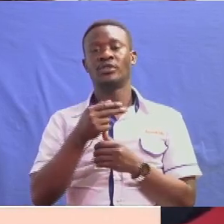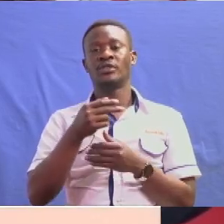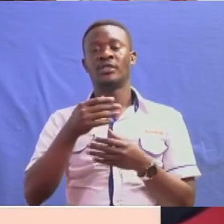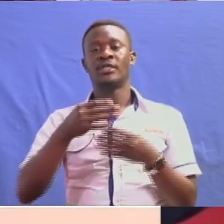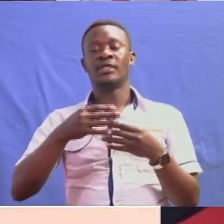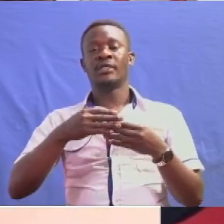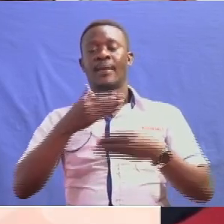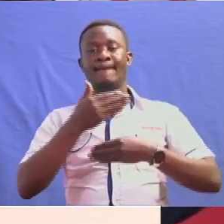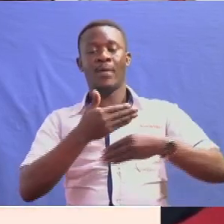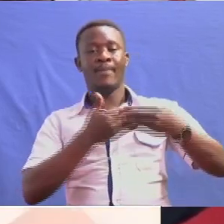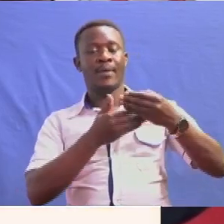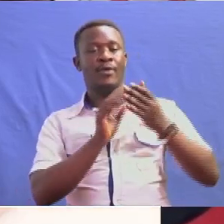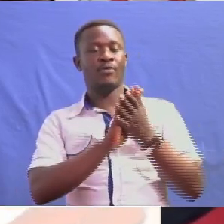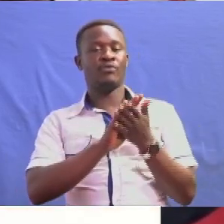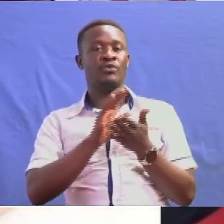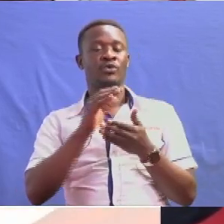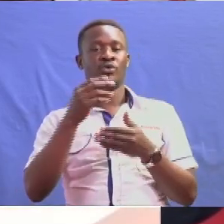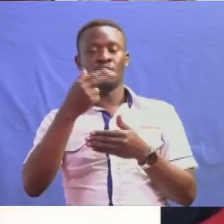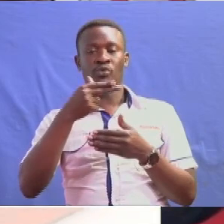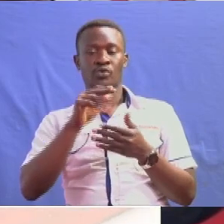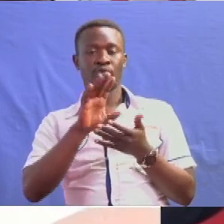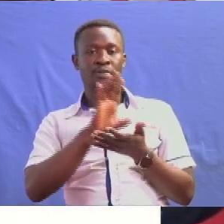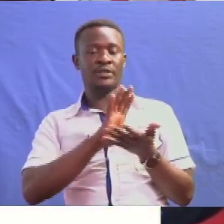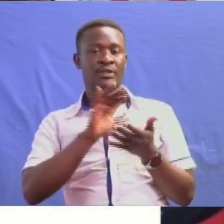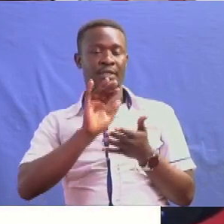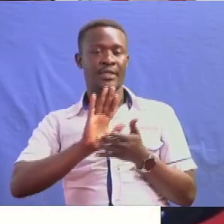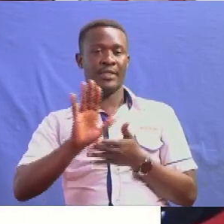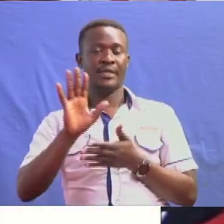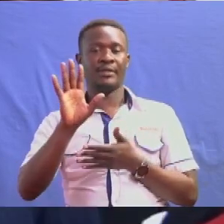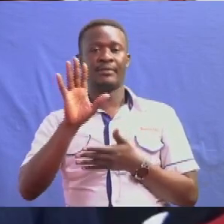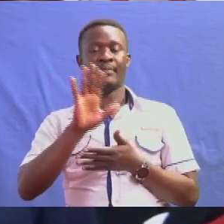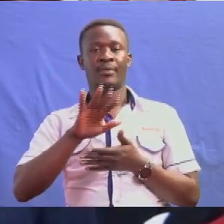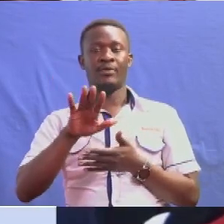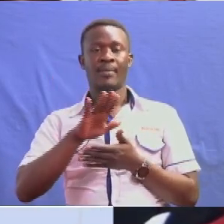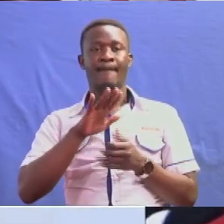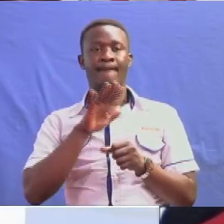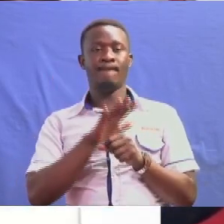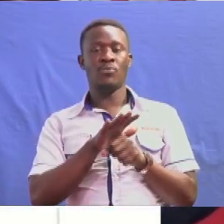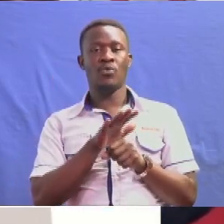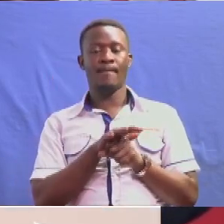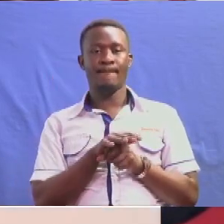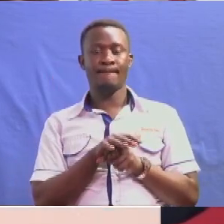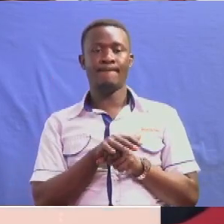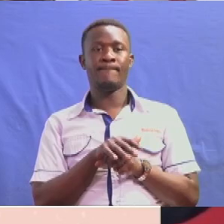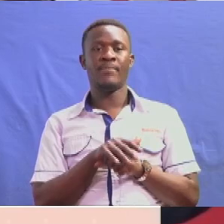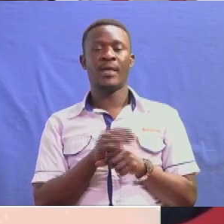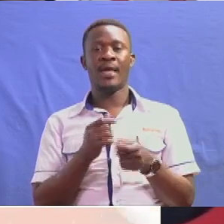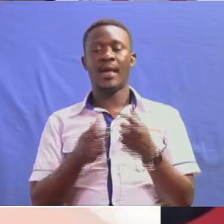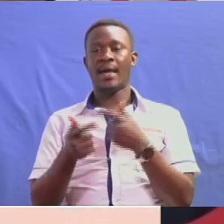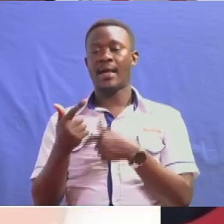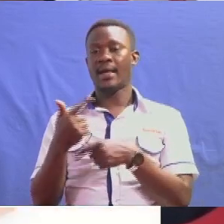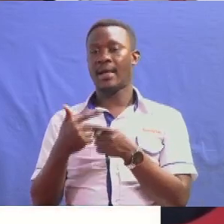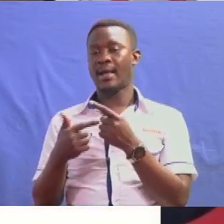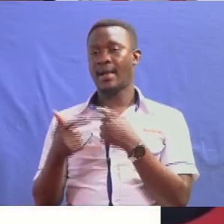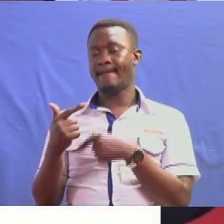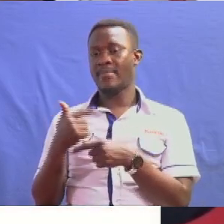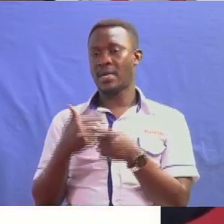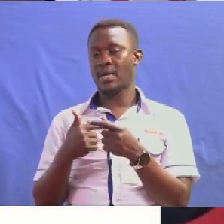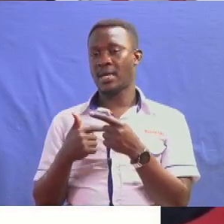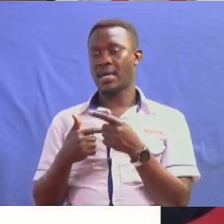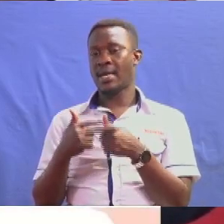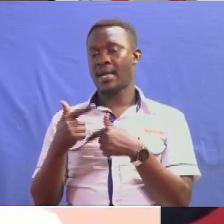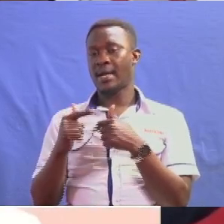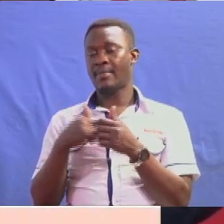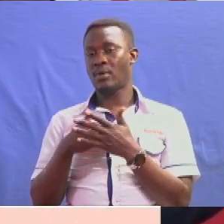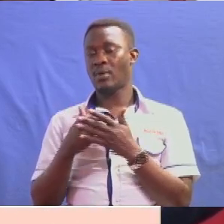of Huduma centers in their constituencies. More and more are coming forward, but just